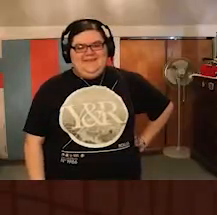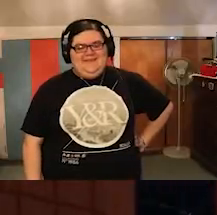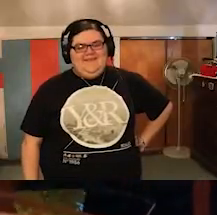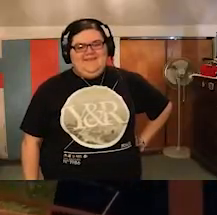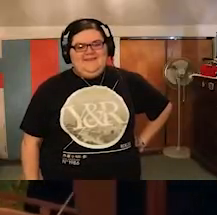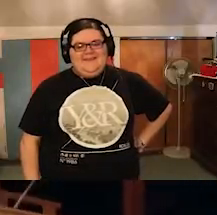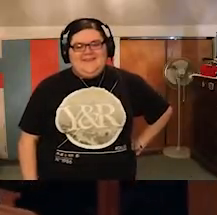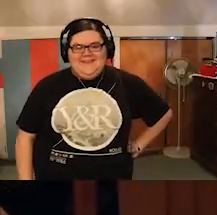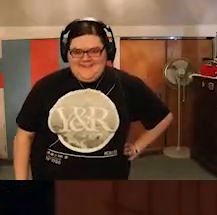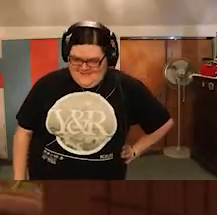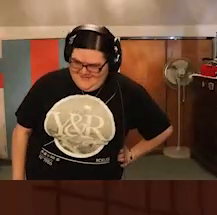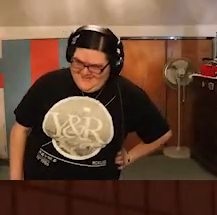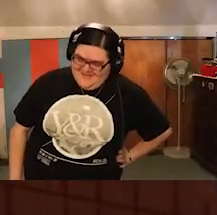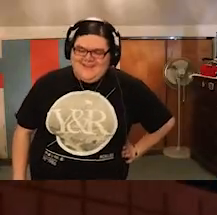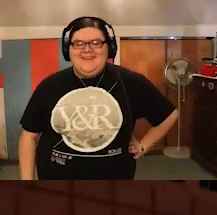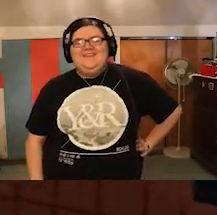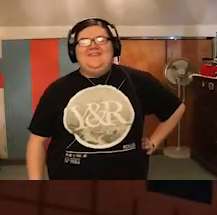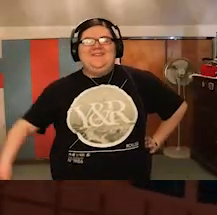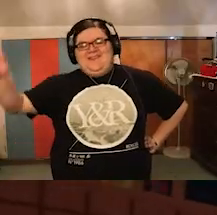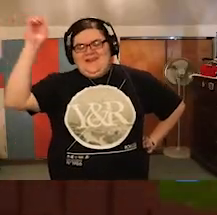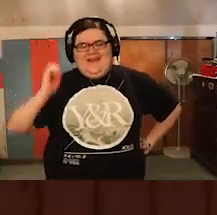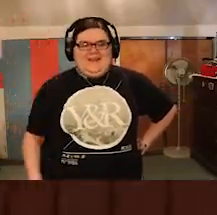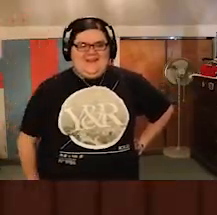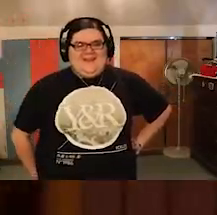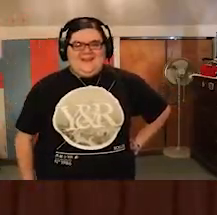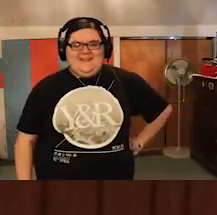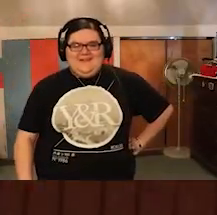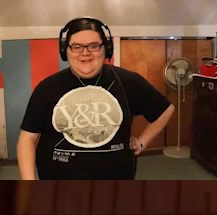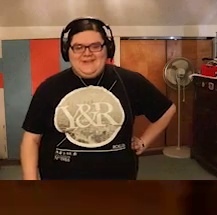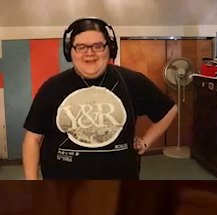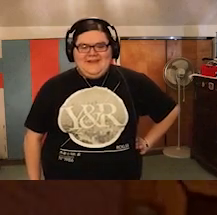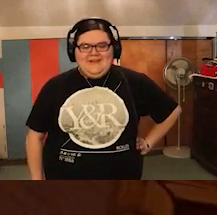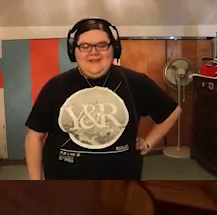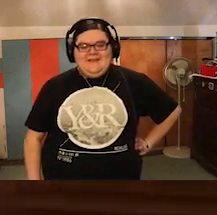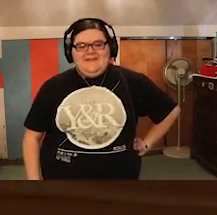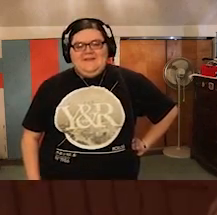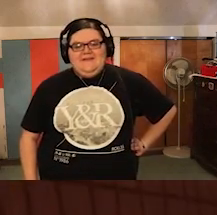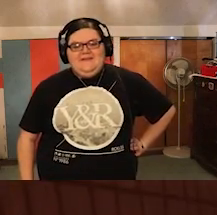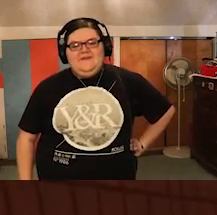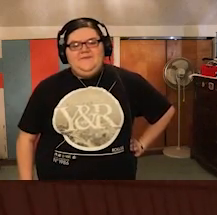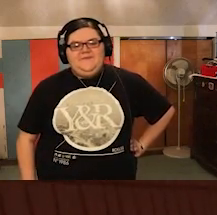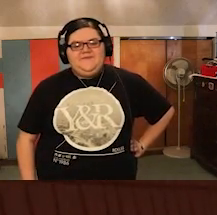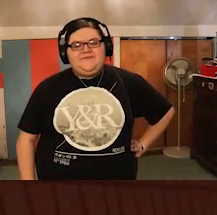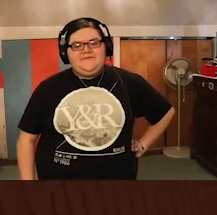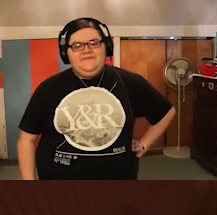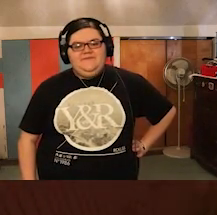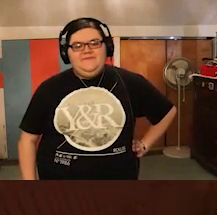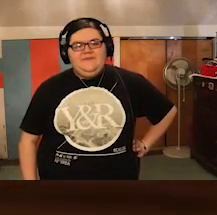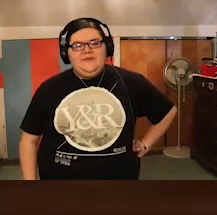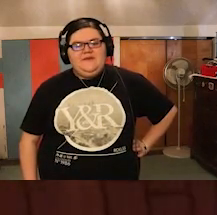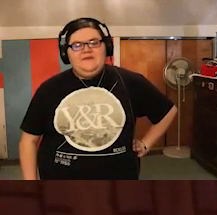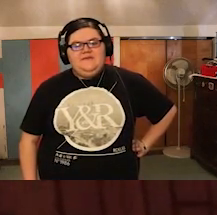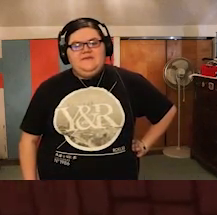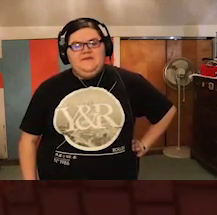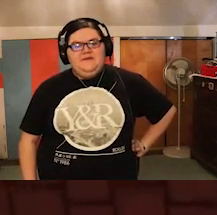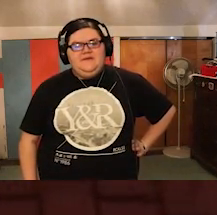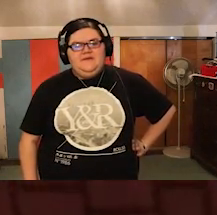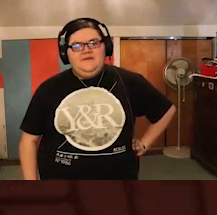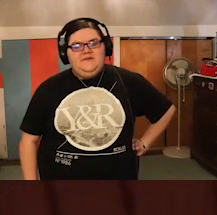I'll test it, fuck it. I ain't got enough testosterone. Toby's like, I ain't got nothing to lose. Okay. Was that too much power or too little? I didn't hit it.